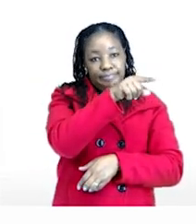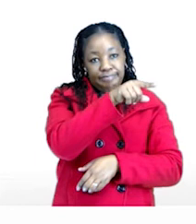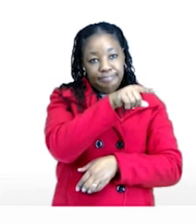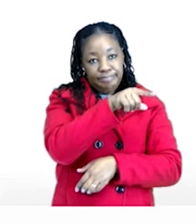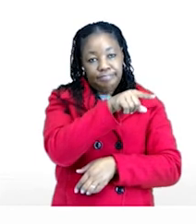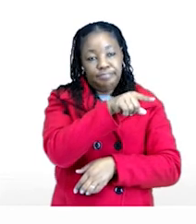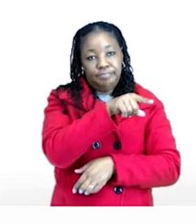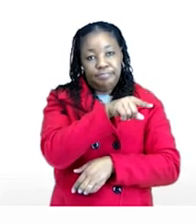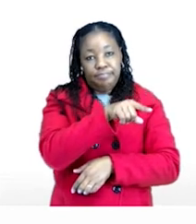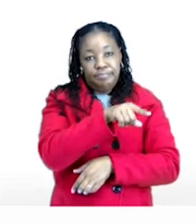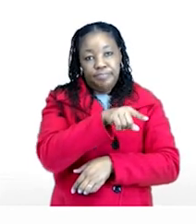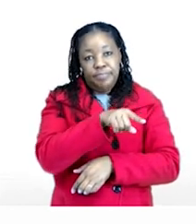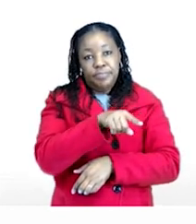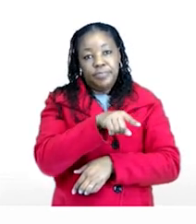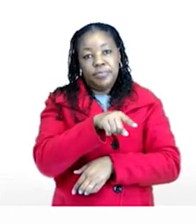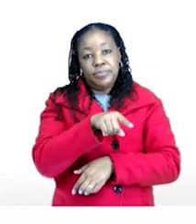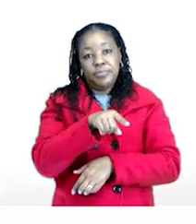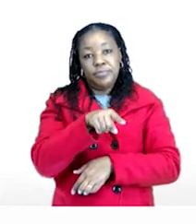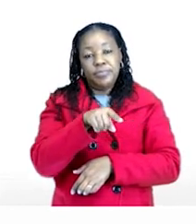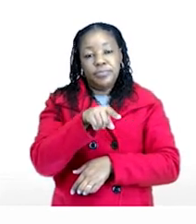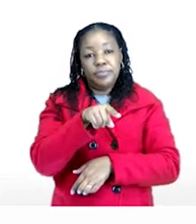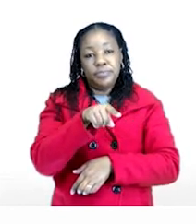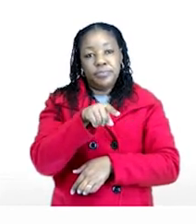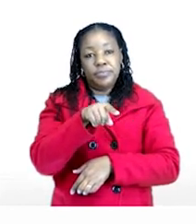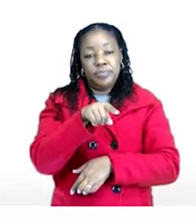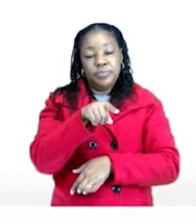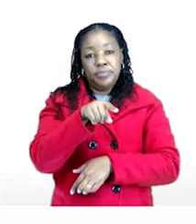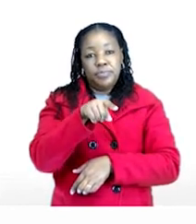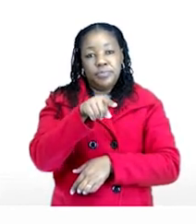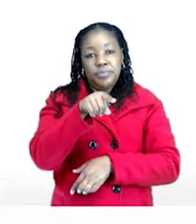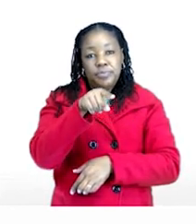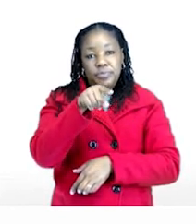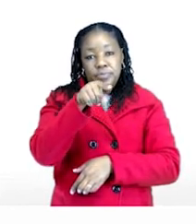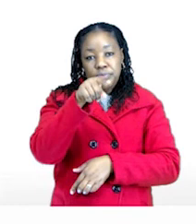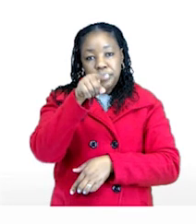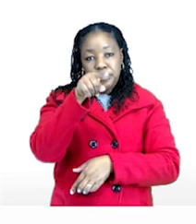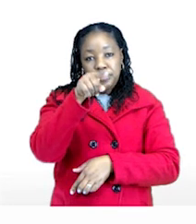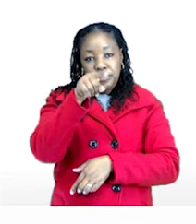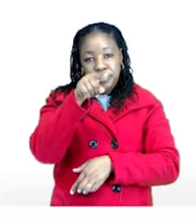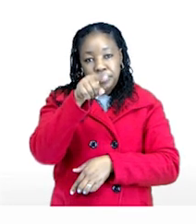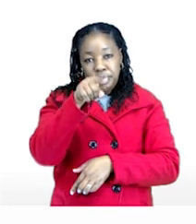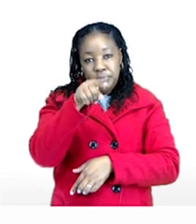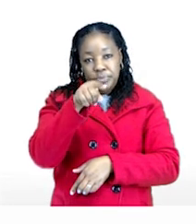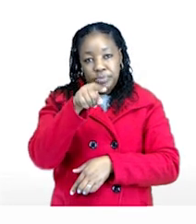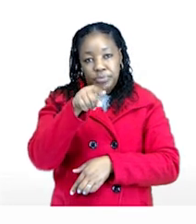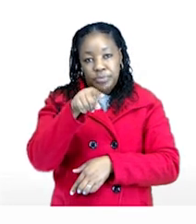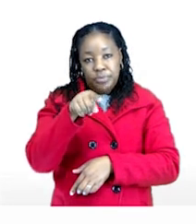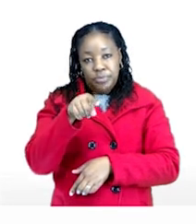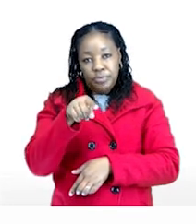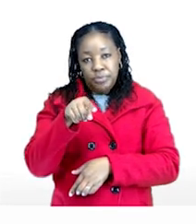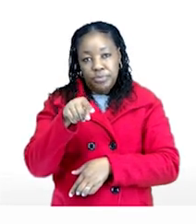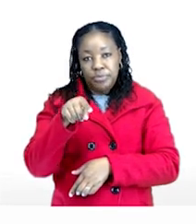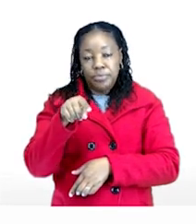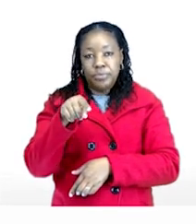direction of the dotted line. Let's trace as neatly as possible. And the pattern